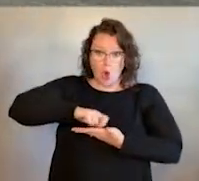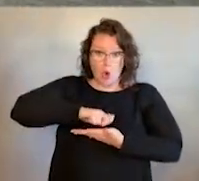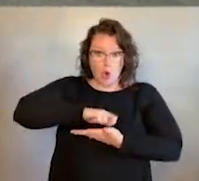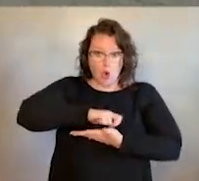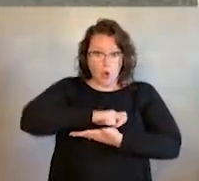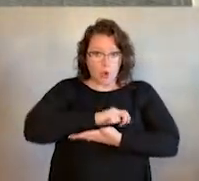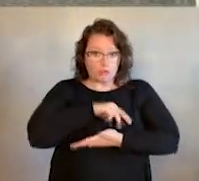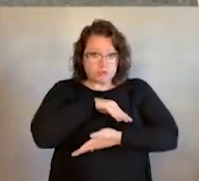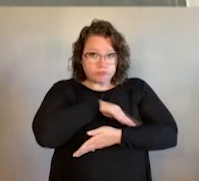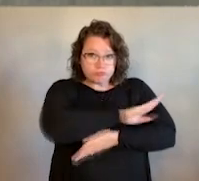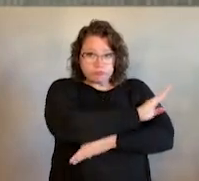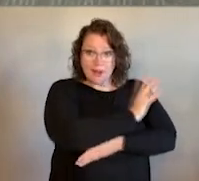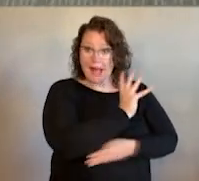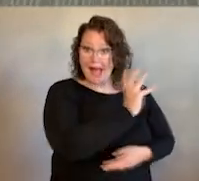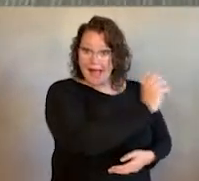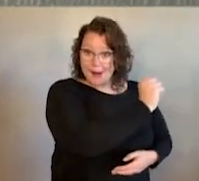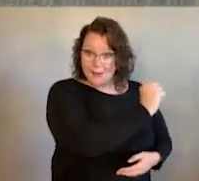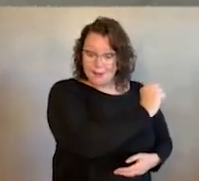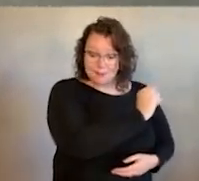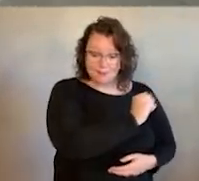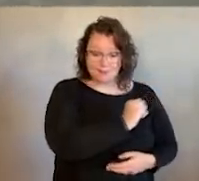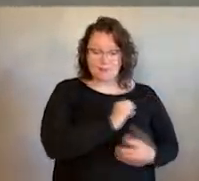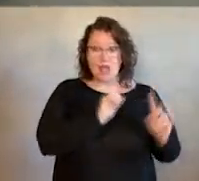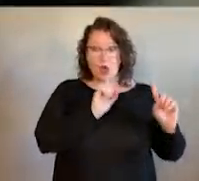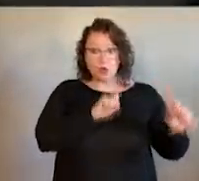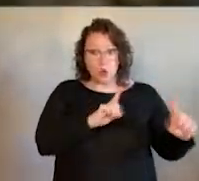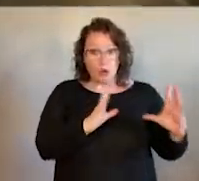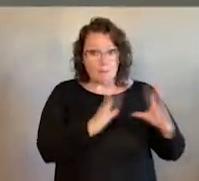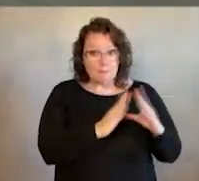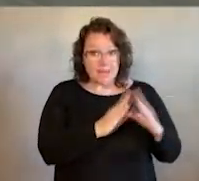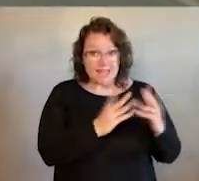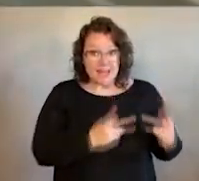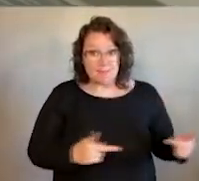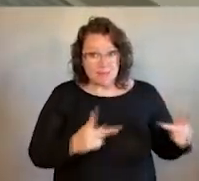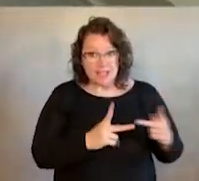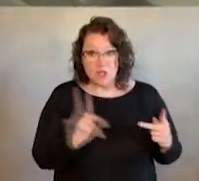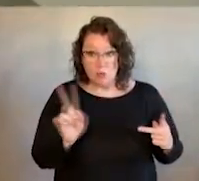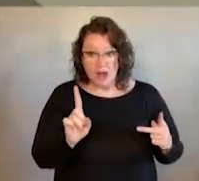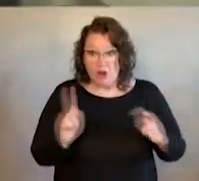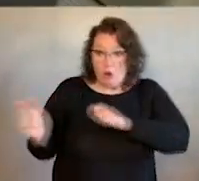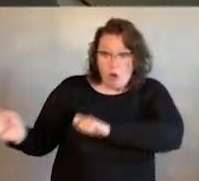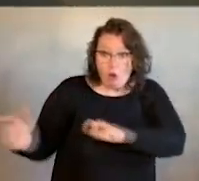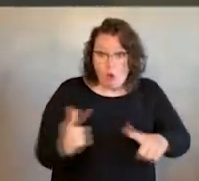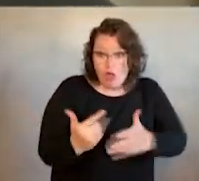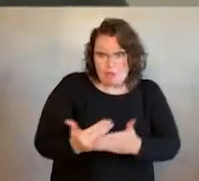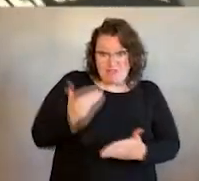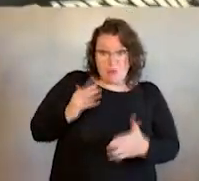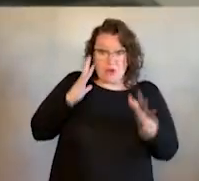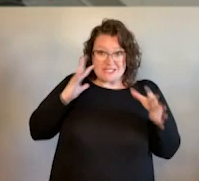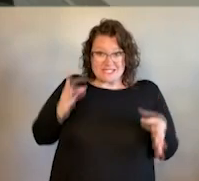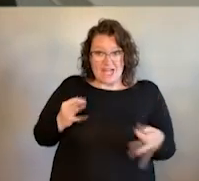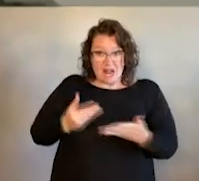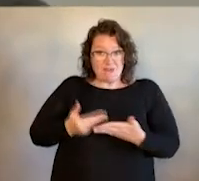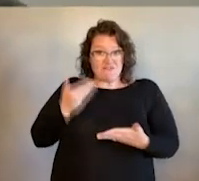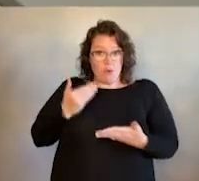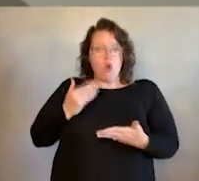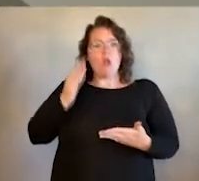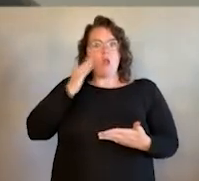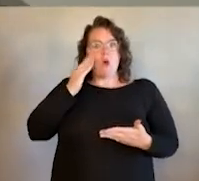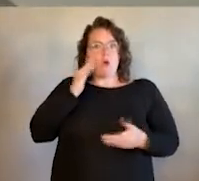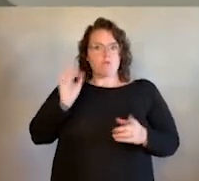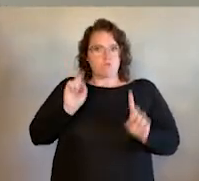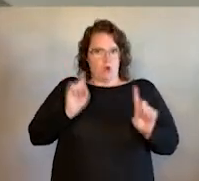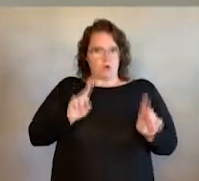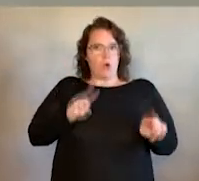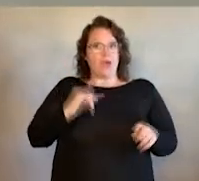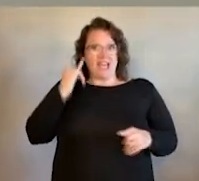place, and they're going to go to their meeting place, which is a place that they've all designated, and everybody knows where to go in